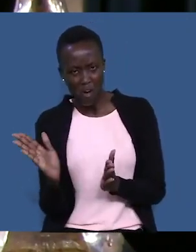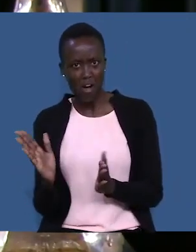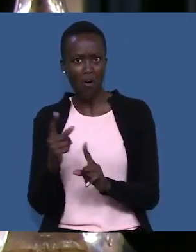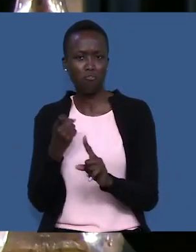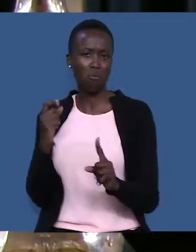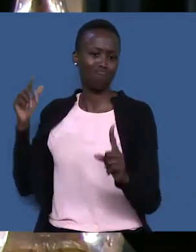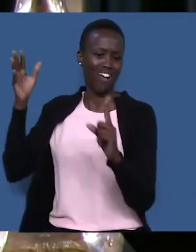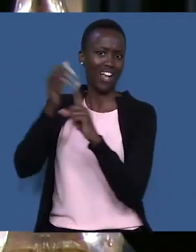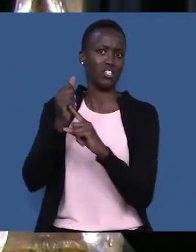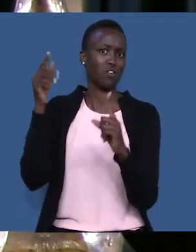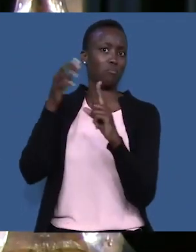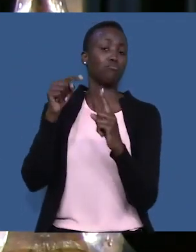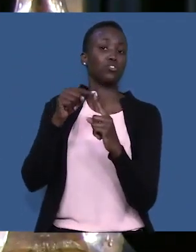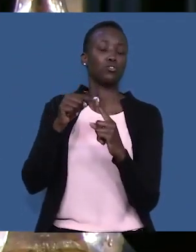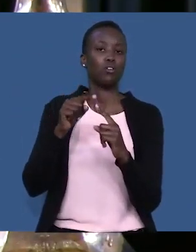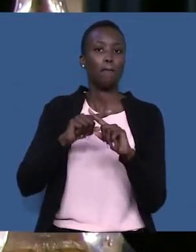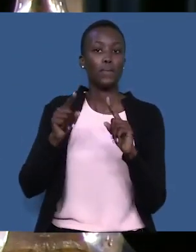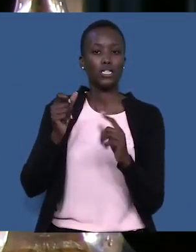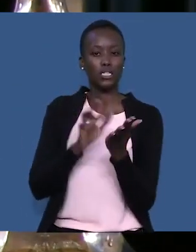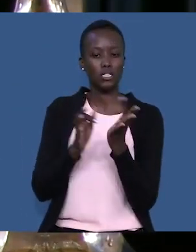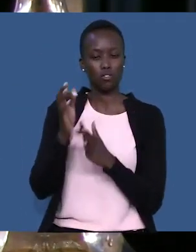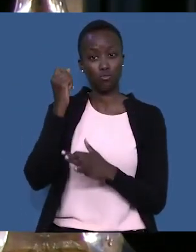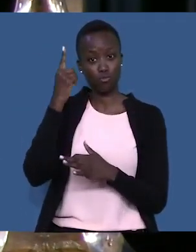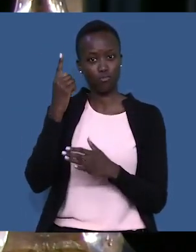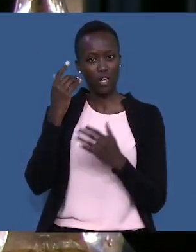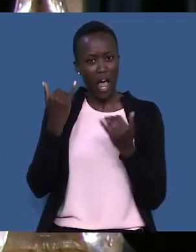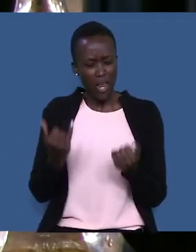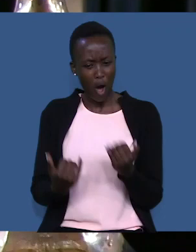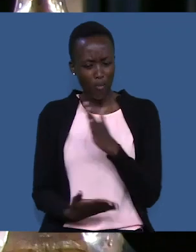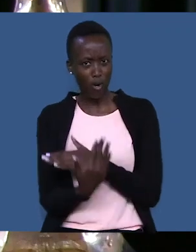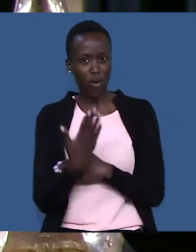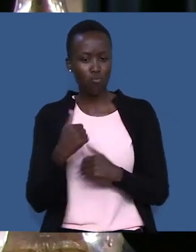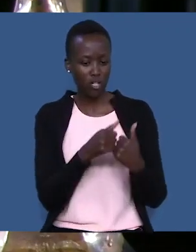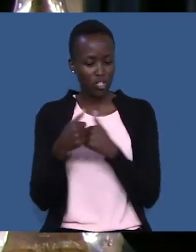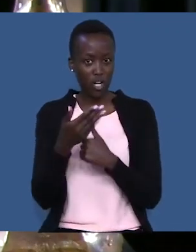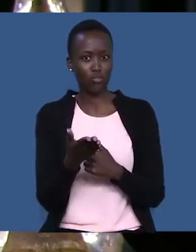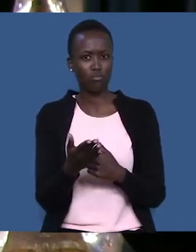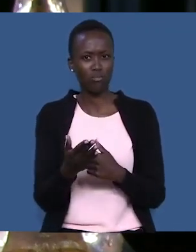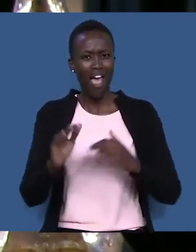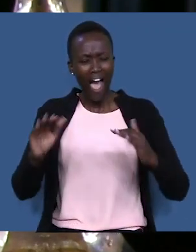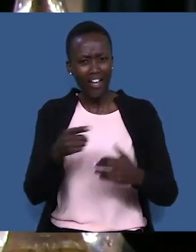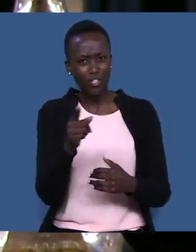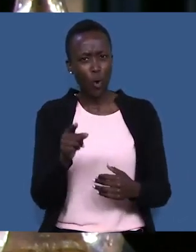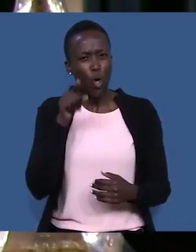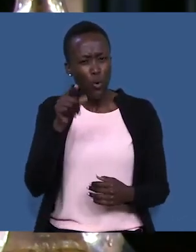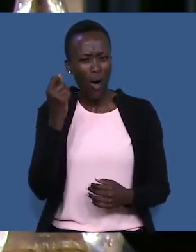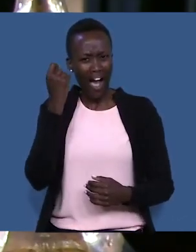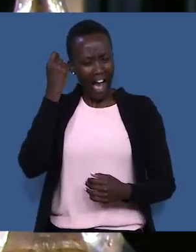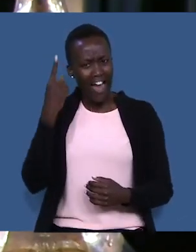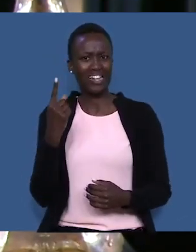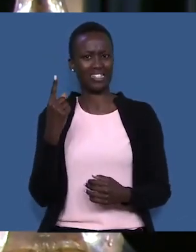I want to throw a challenge to you this morning. What is your mission? Do you understand your